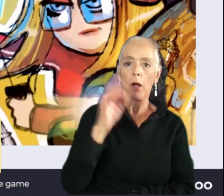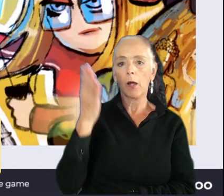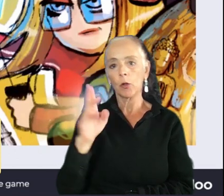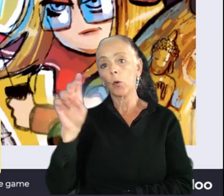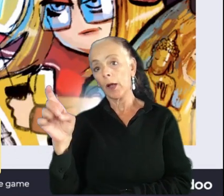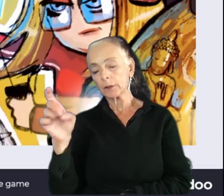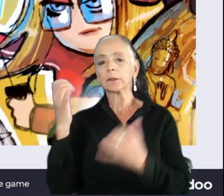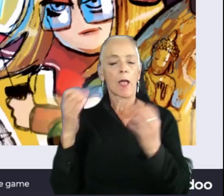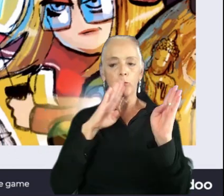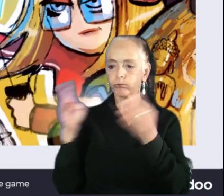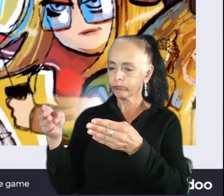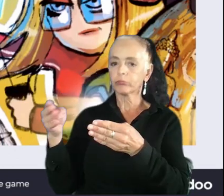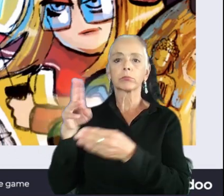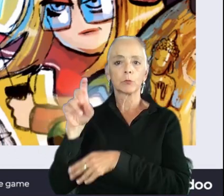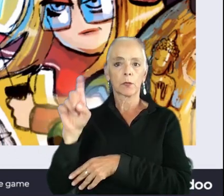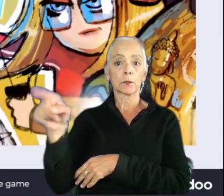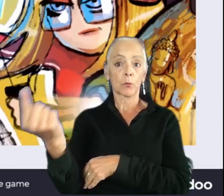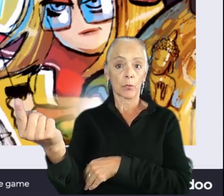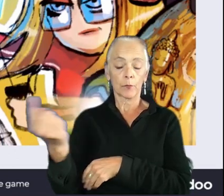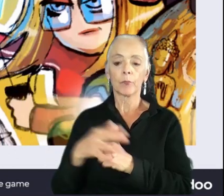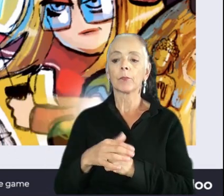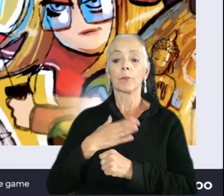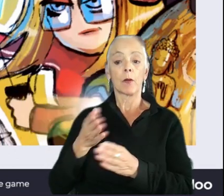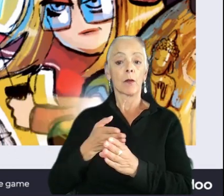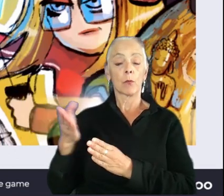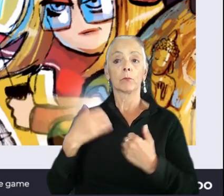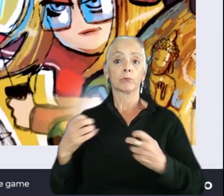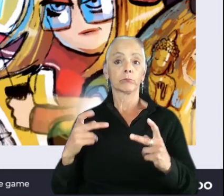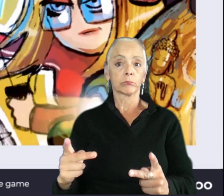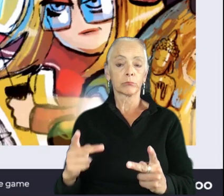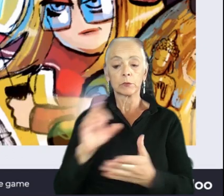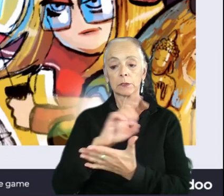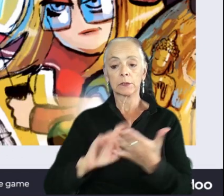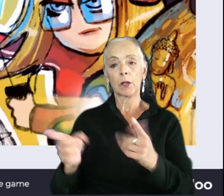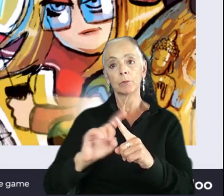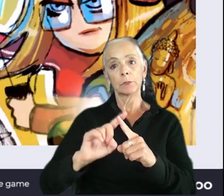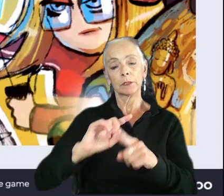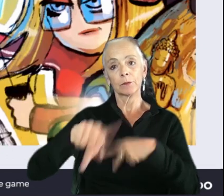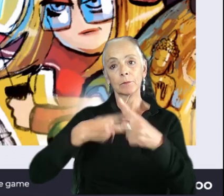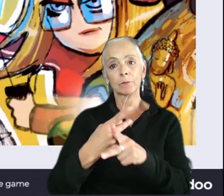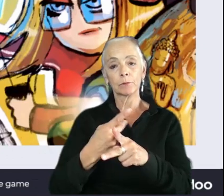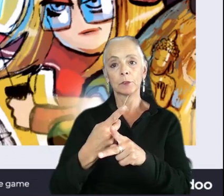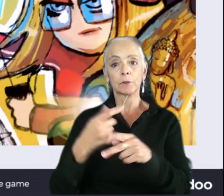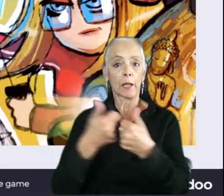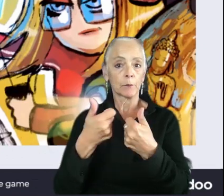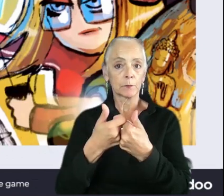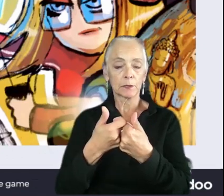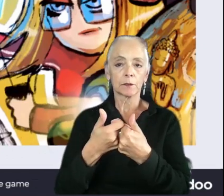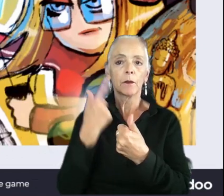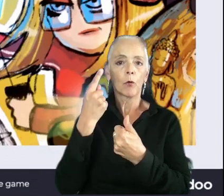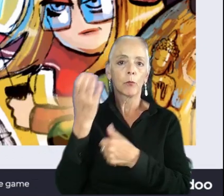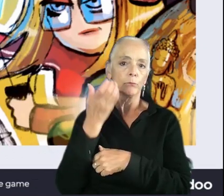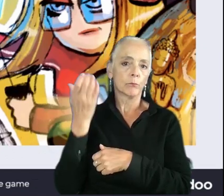shifted to UX only. In my career, I had the opportunity to design different genres of game on mobile, and I've